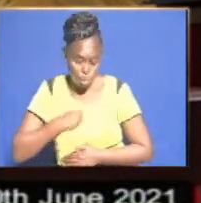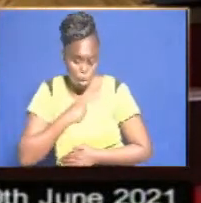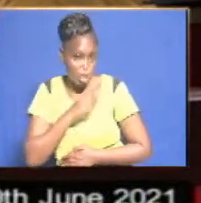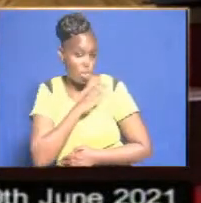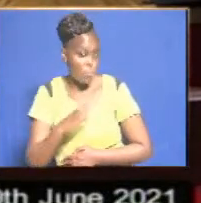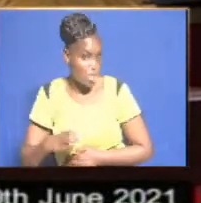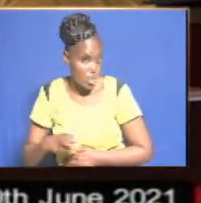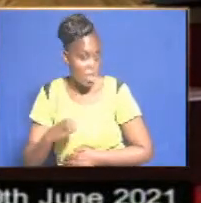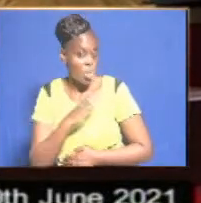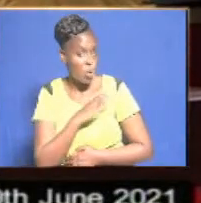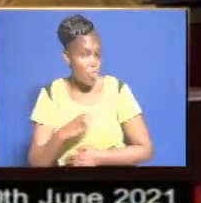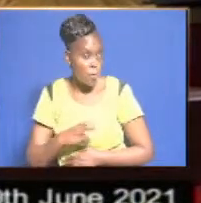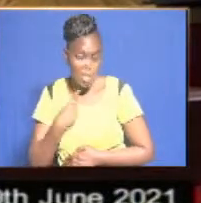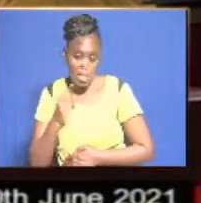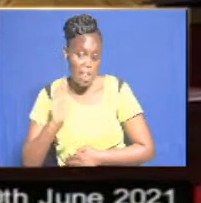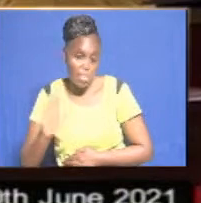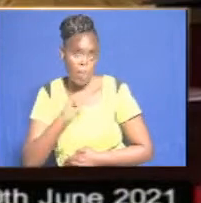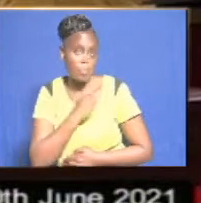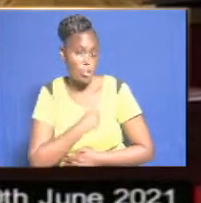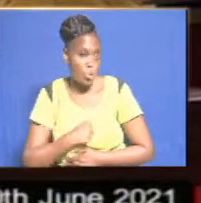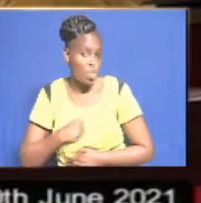Apologize to the committee.